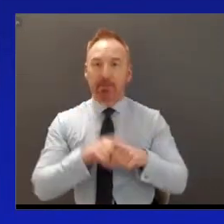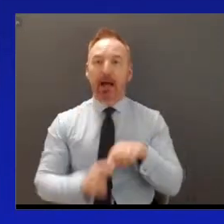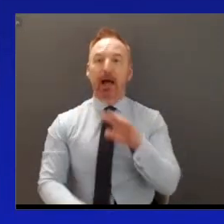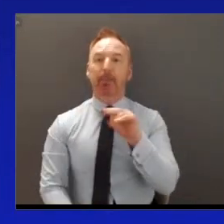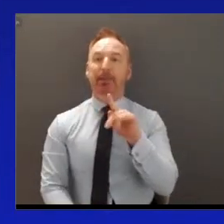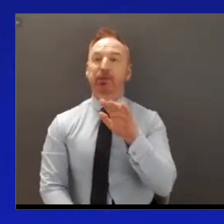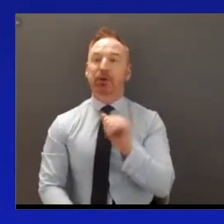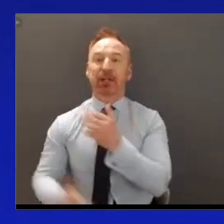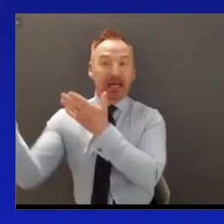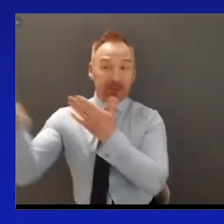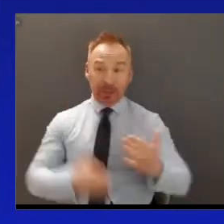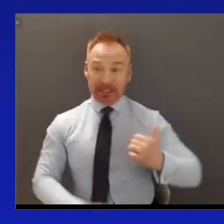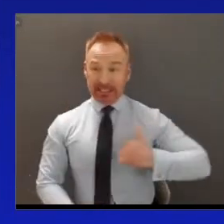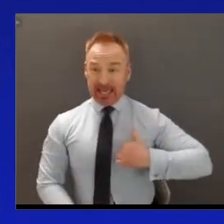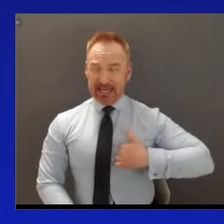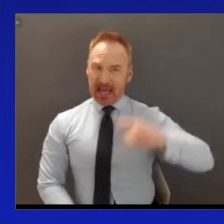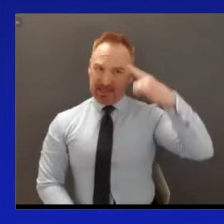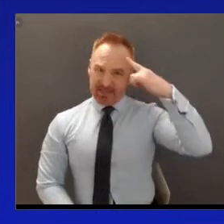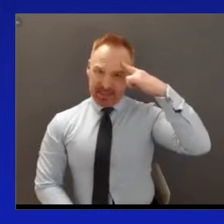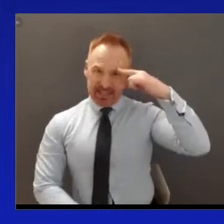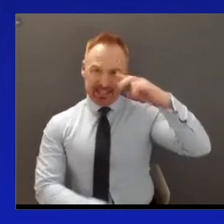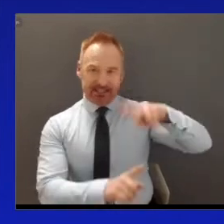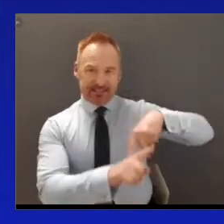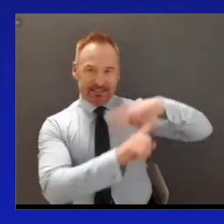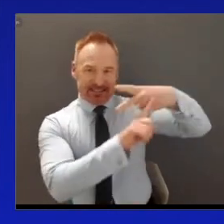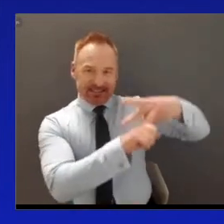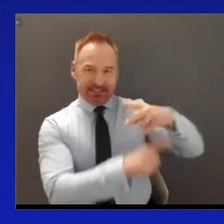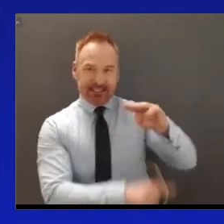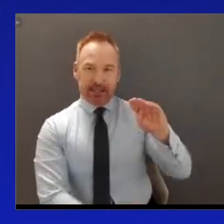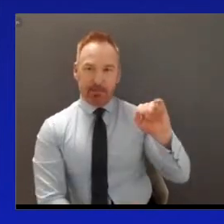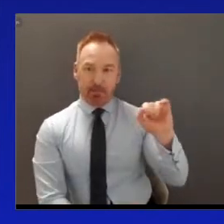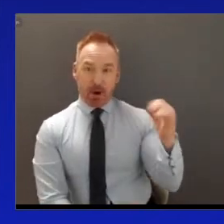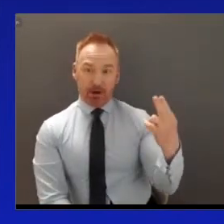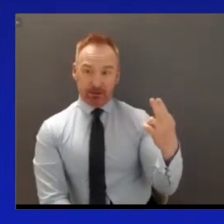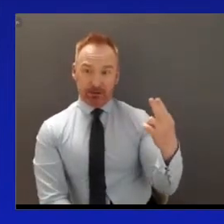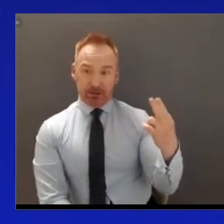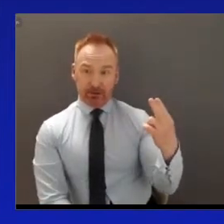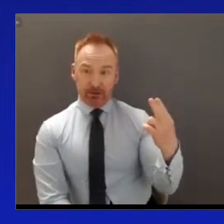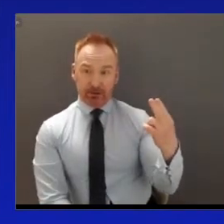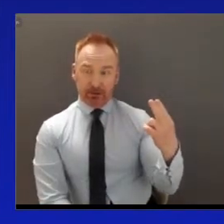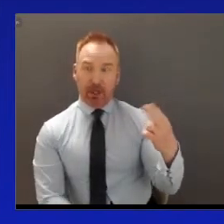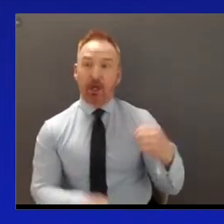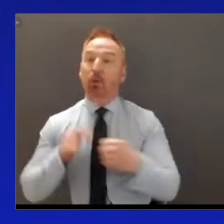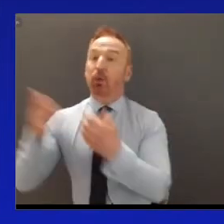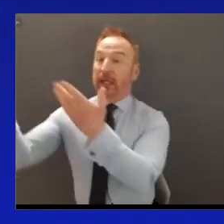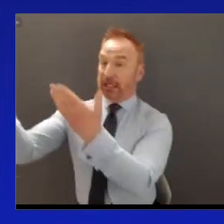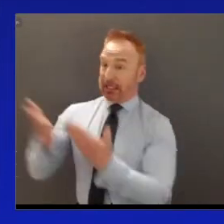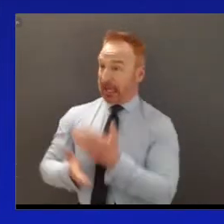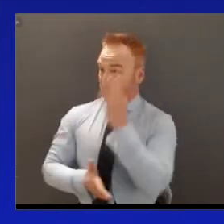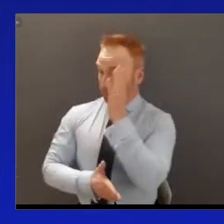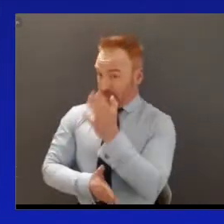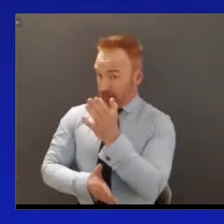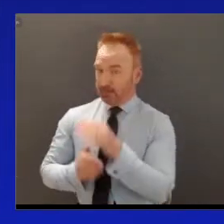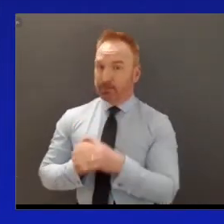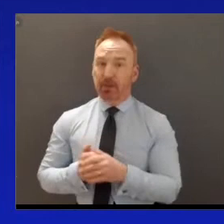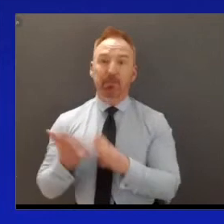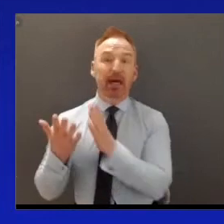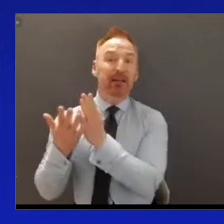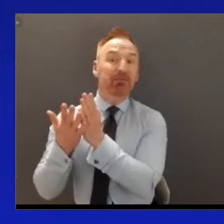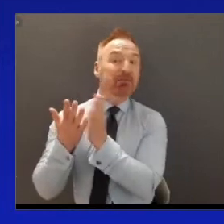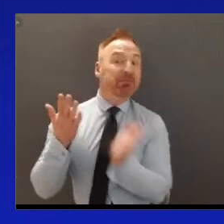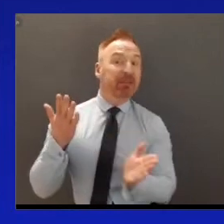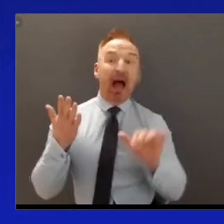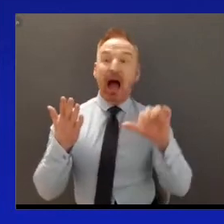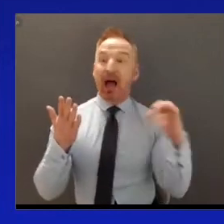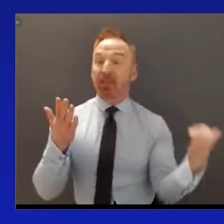it is. Ultimately, I would assume we'll get some, but in spite of that, with regards to the other products, none have yet been approved